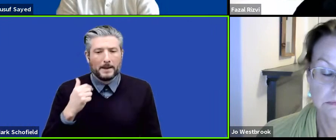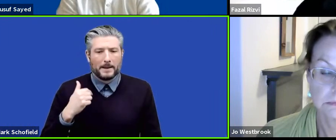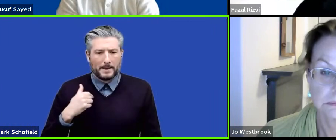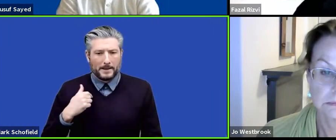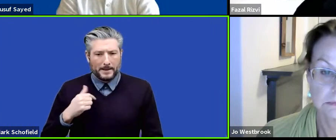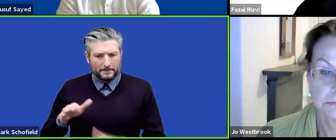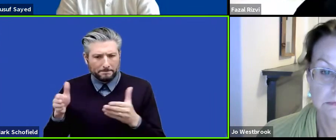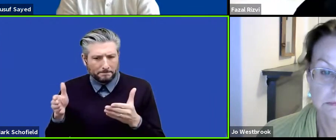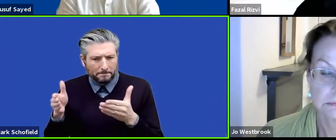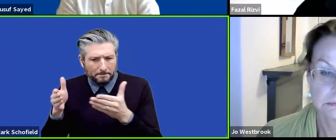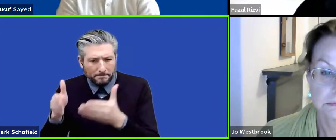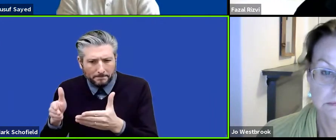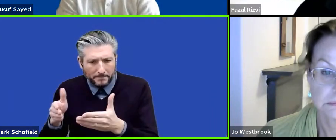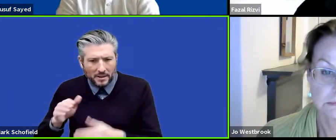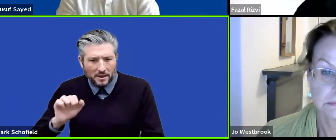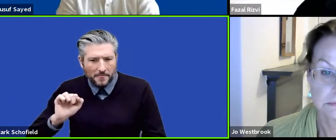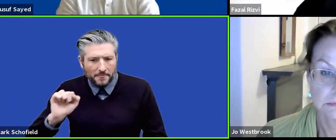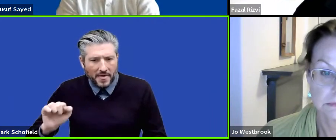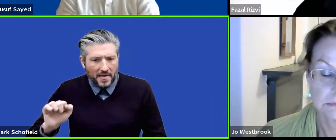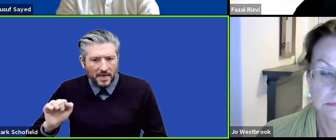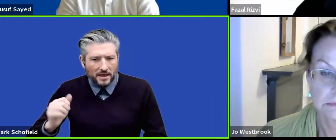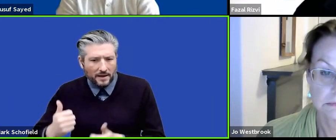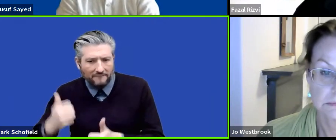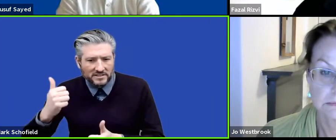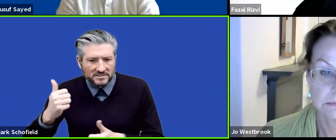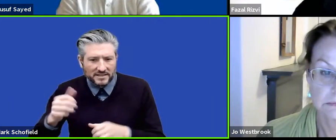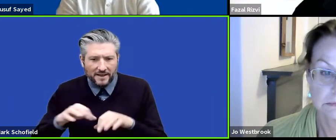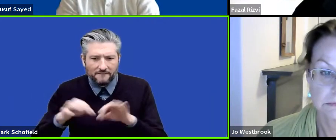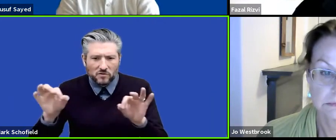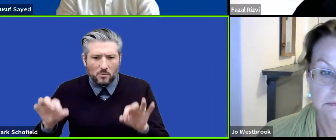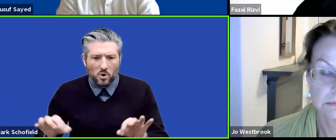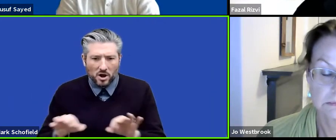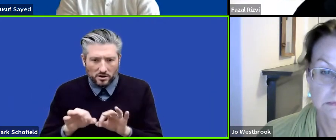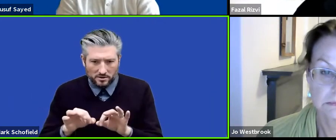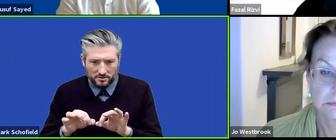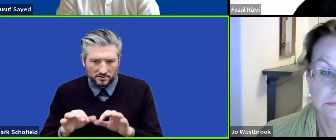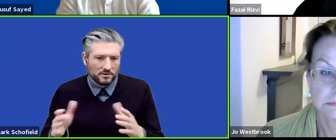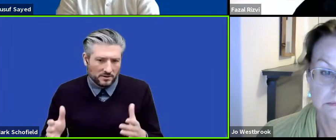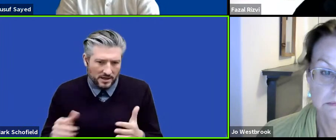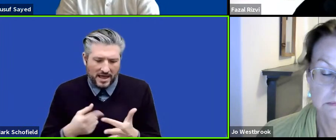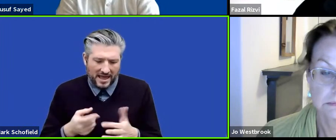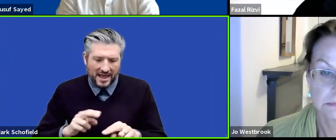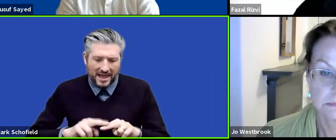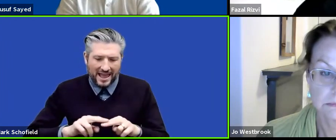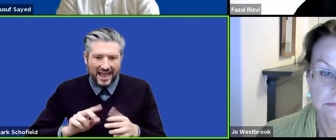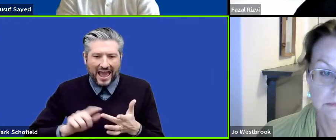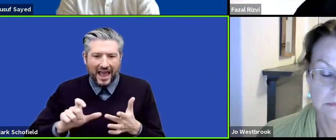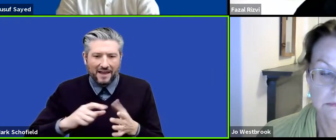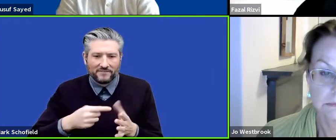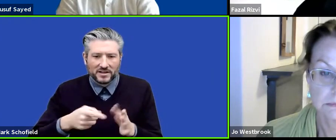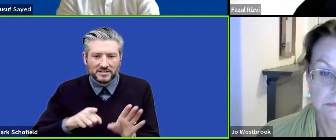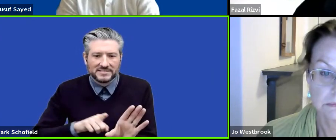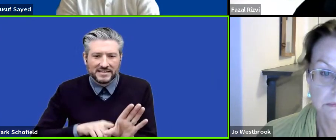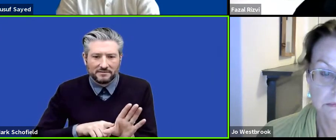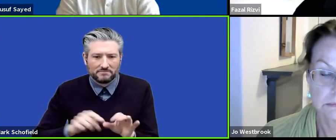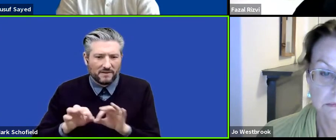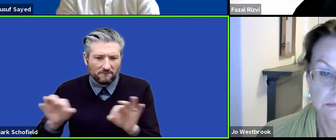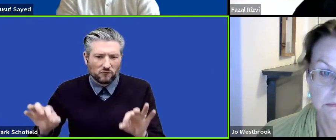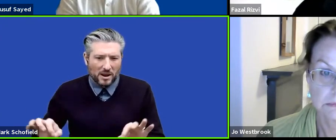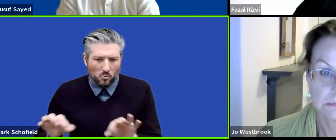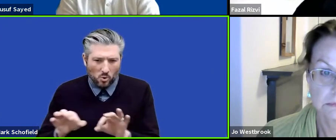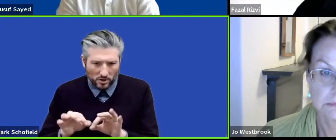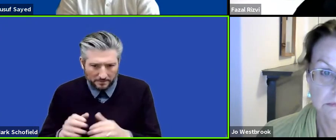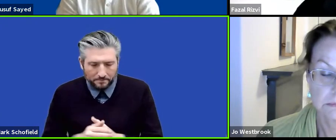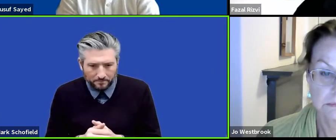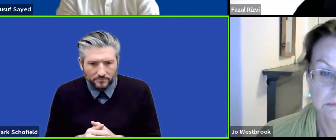efficacy framework. Now, we had already realized that efficacy framework had been based on models